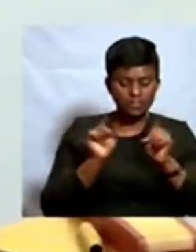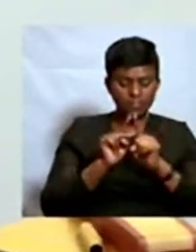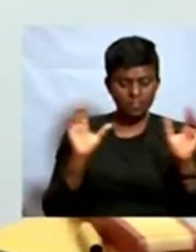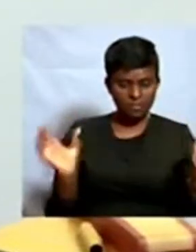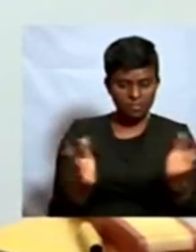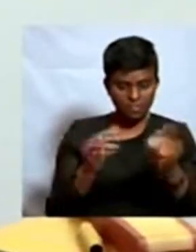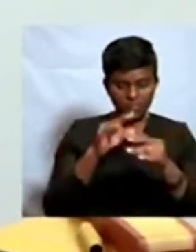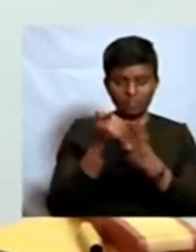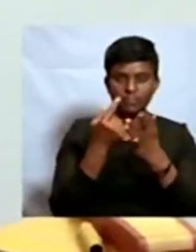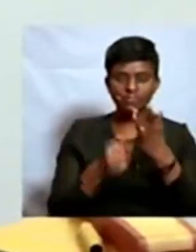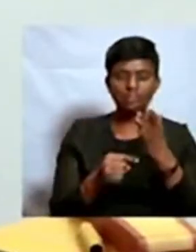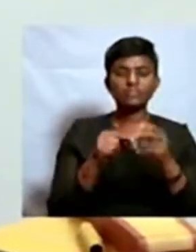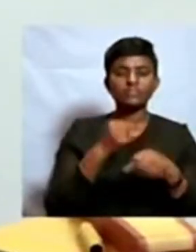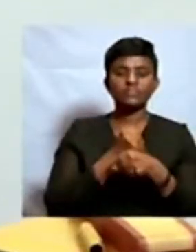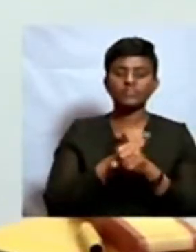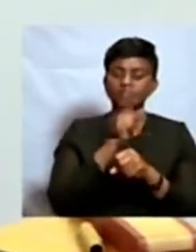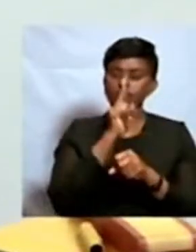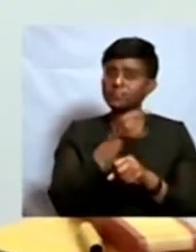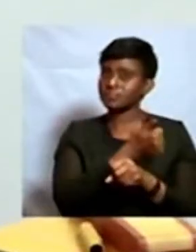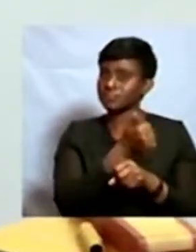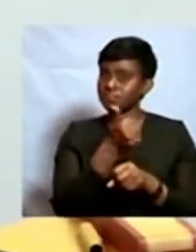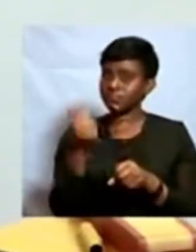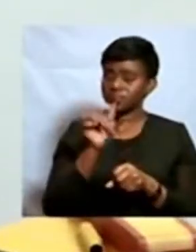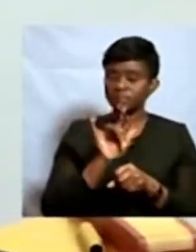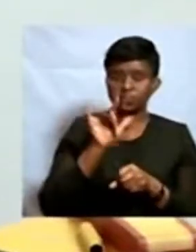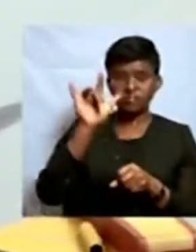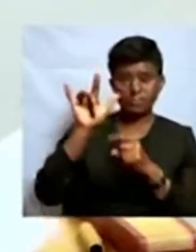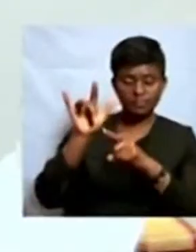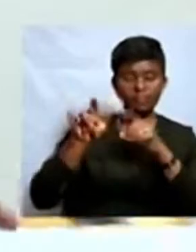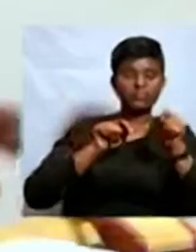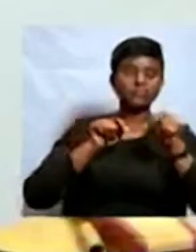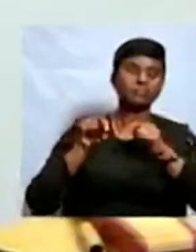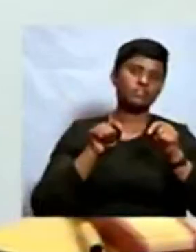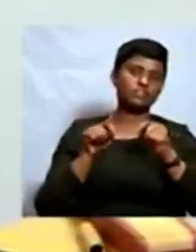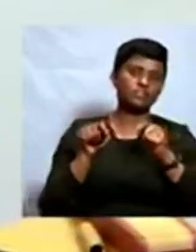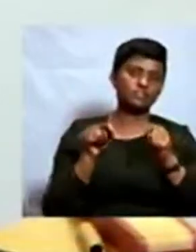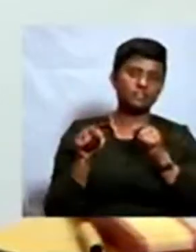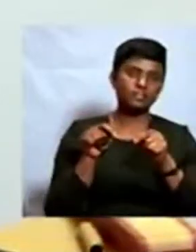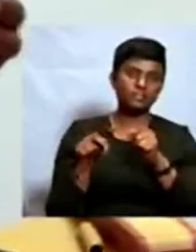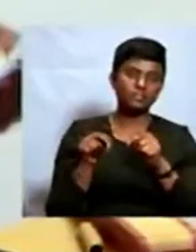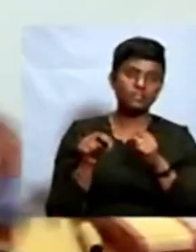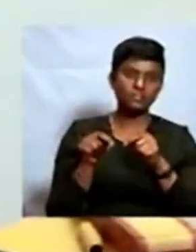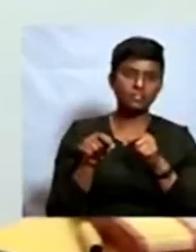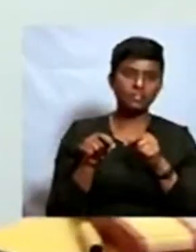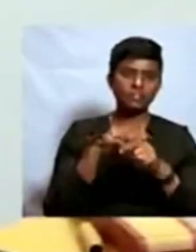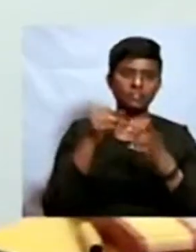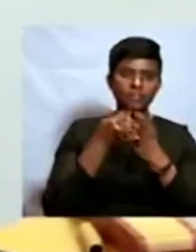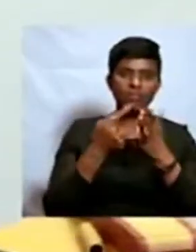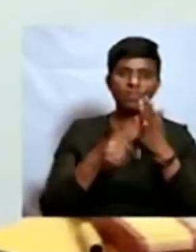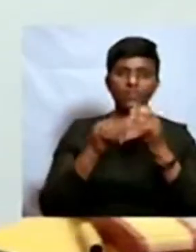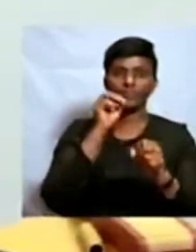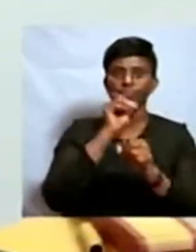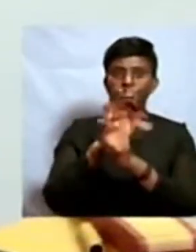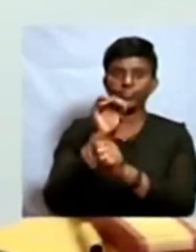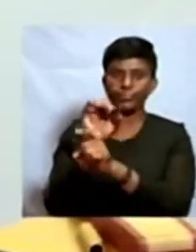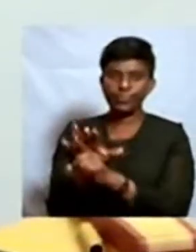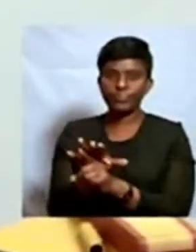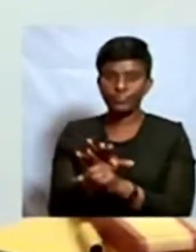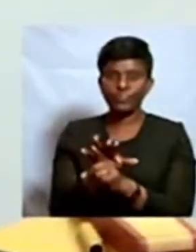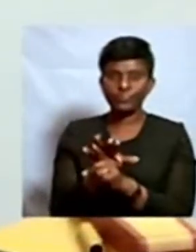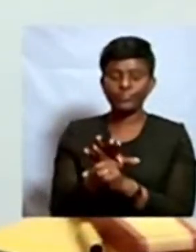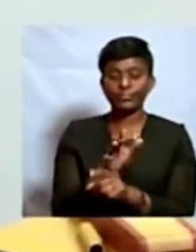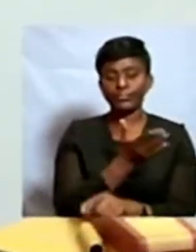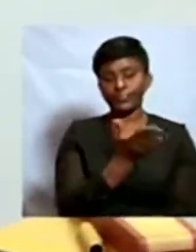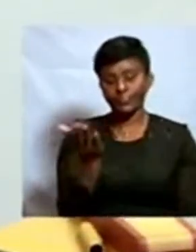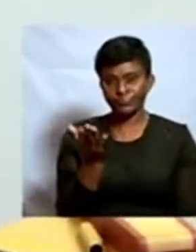encourage adherence to the aviation regulations. General impact. So